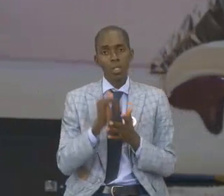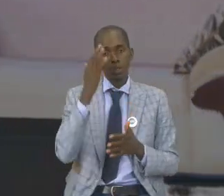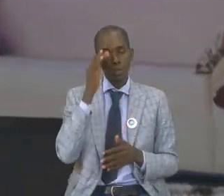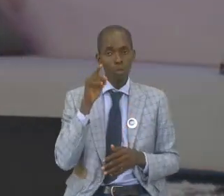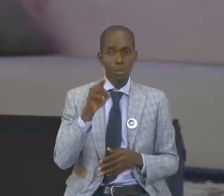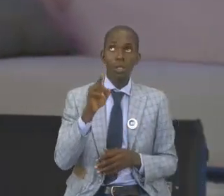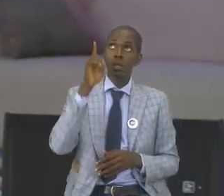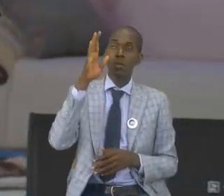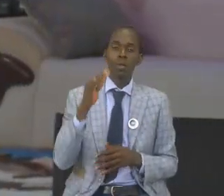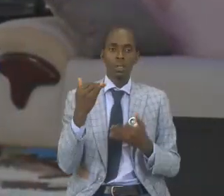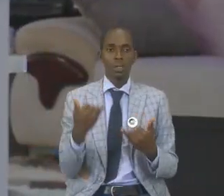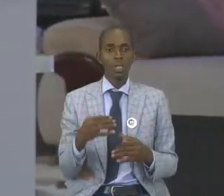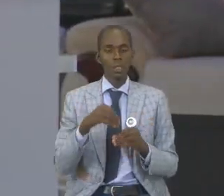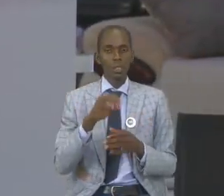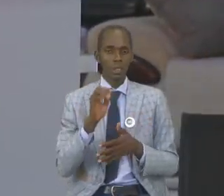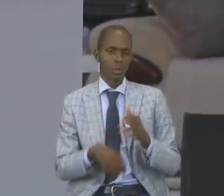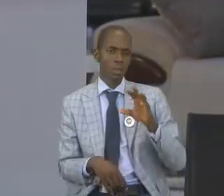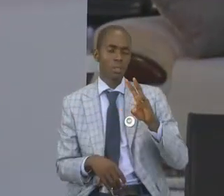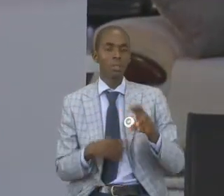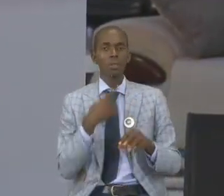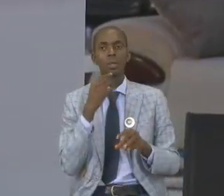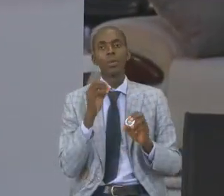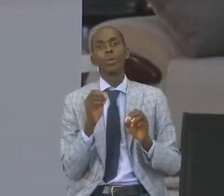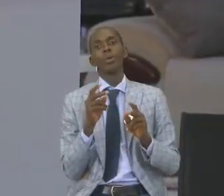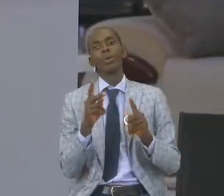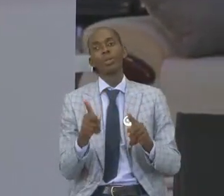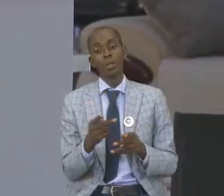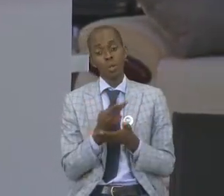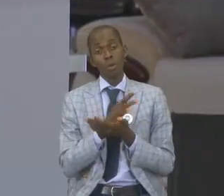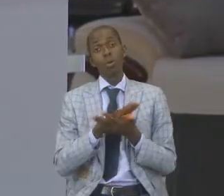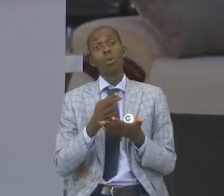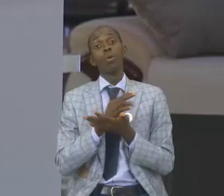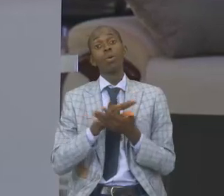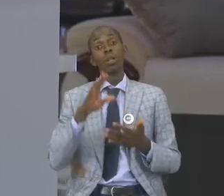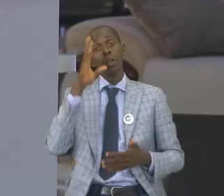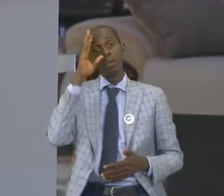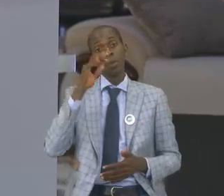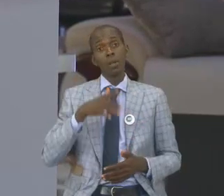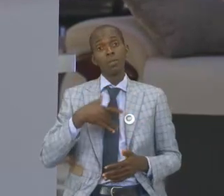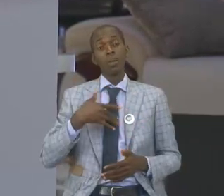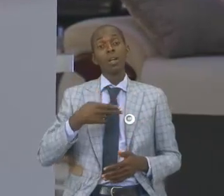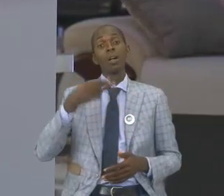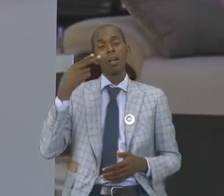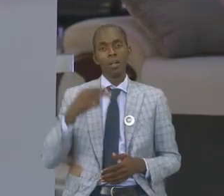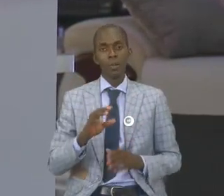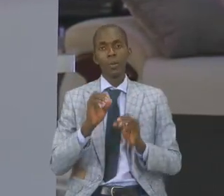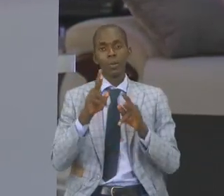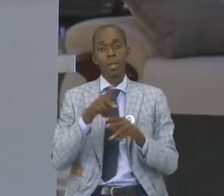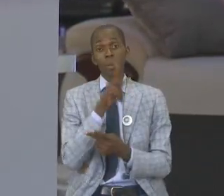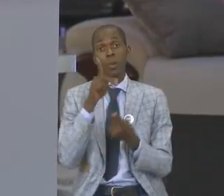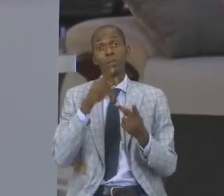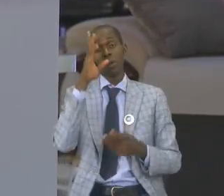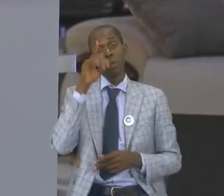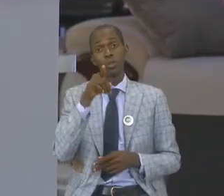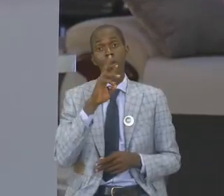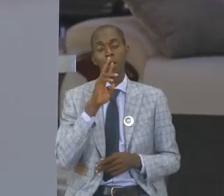chapter 6. And he said, all right, holy, holy man. All right, perfect man. All right, heavenly